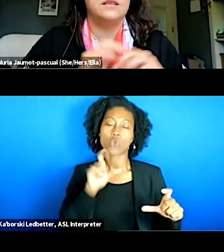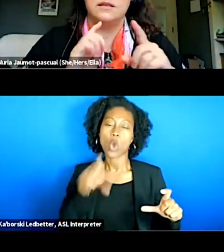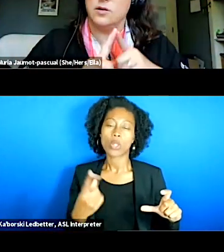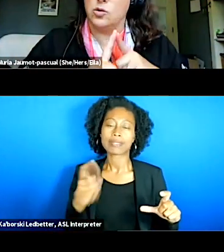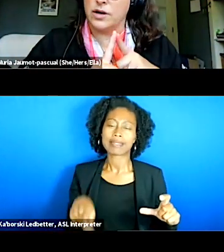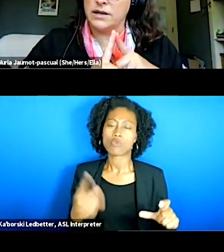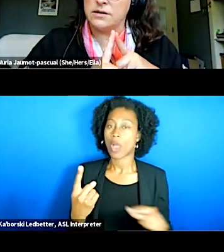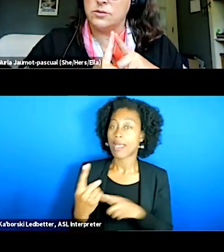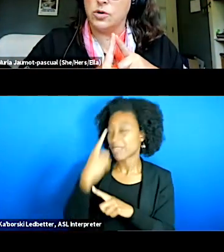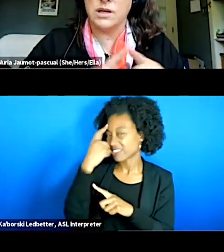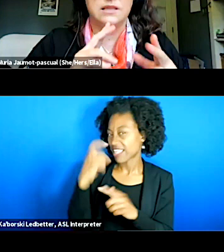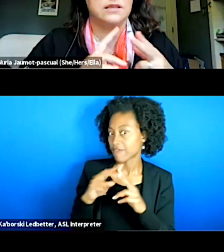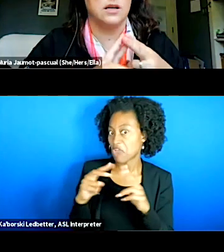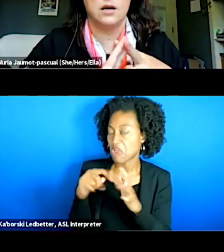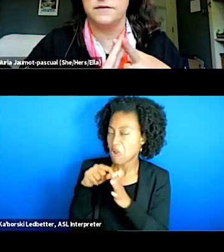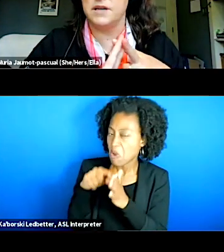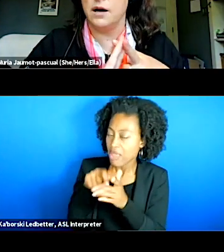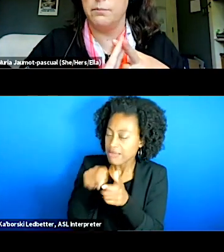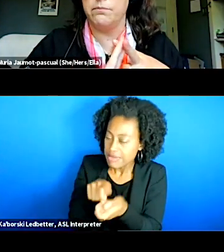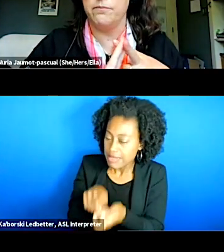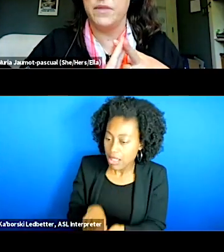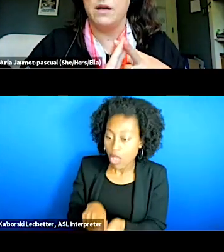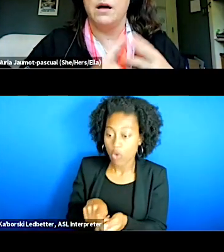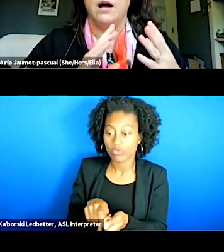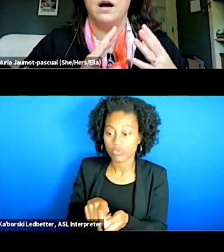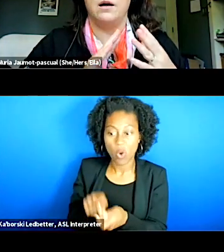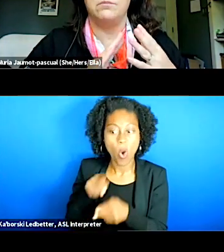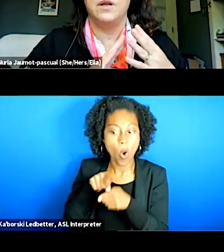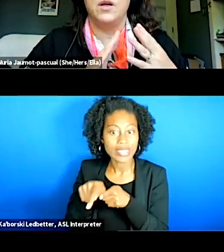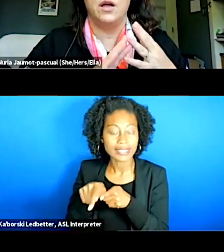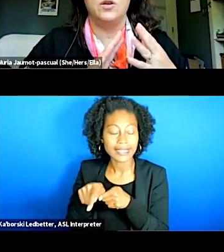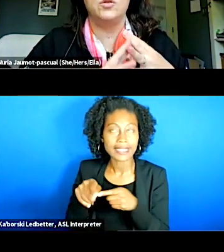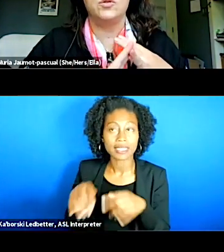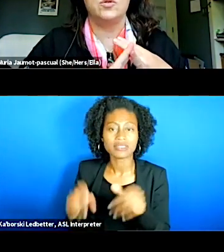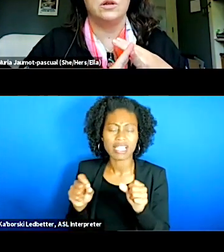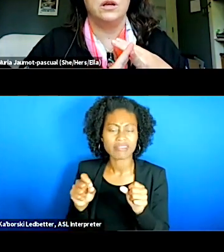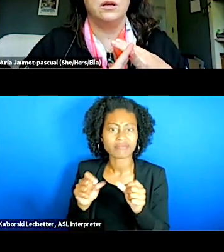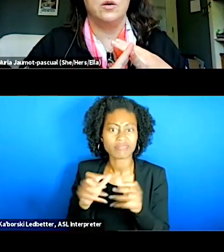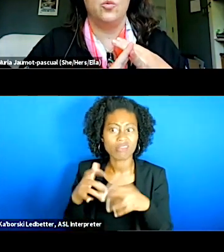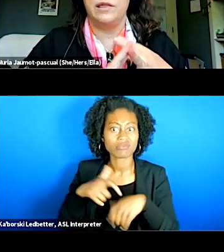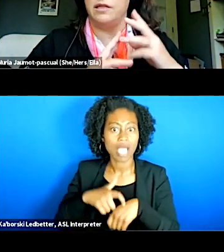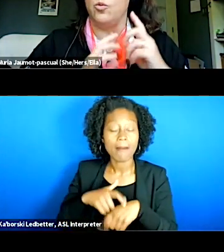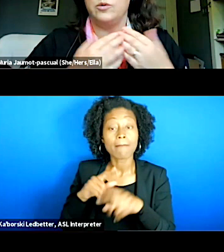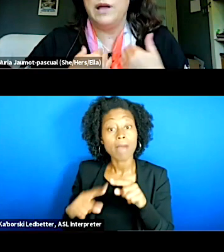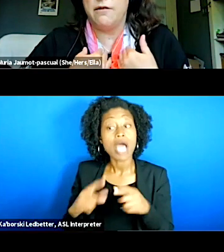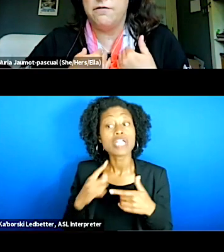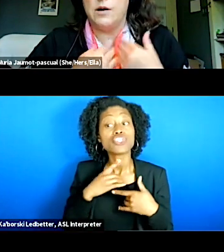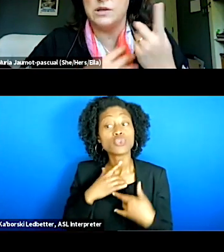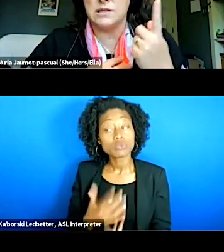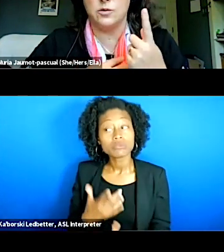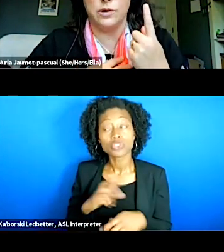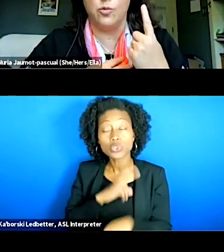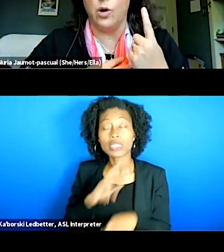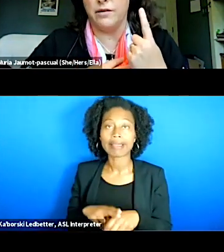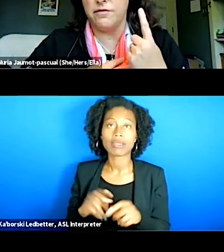very detail-oriented work. It takes a lot of time. And usually with what we have found